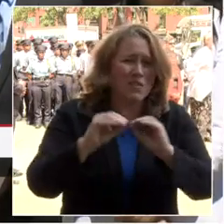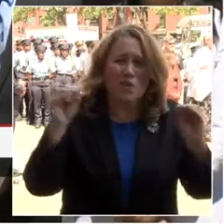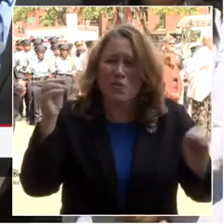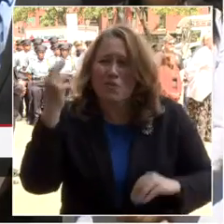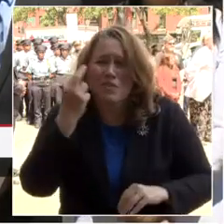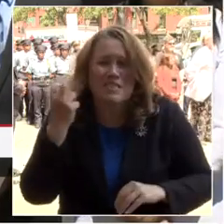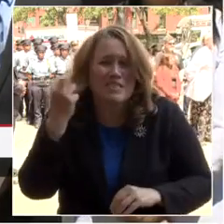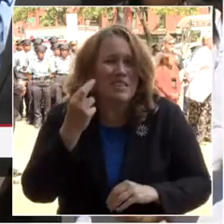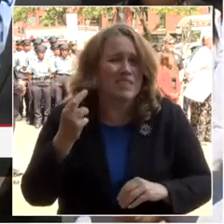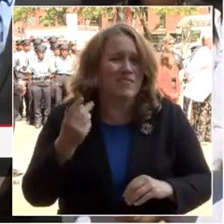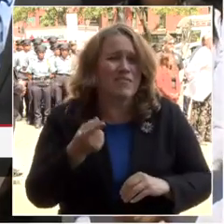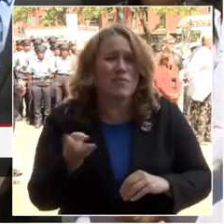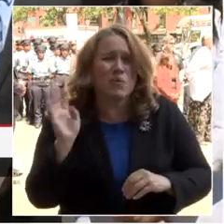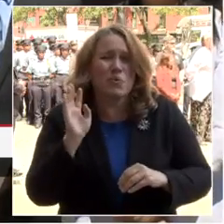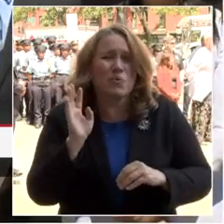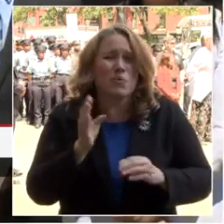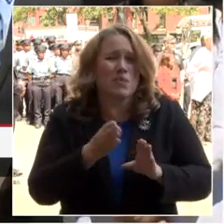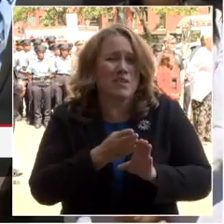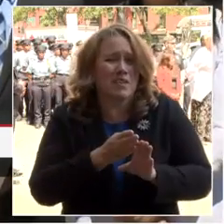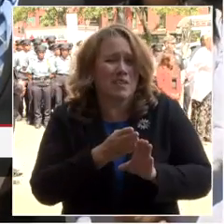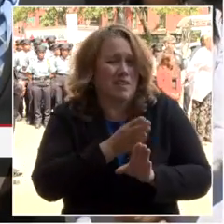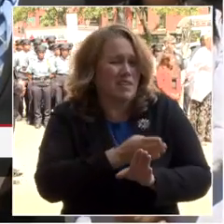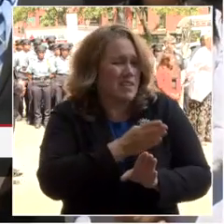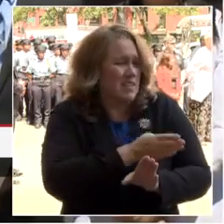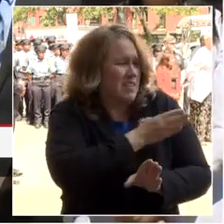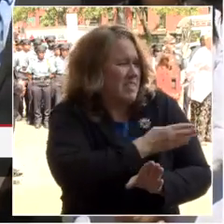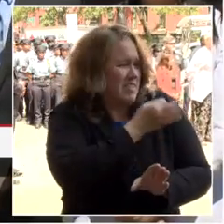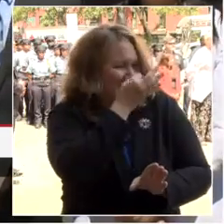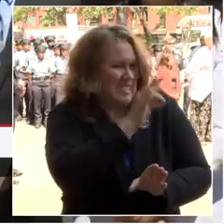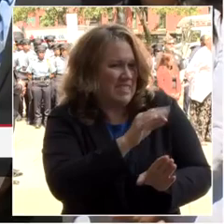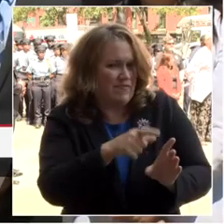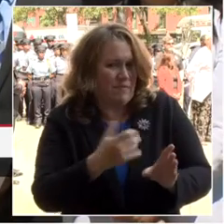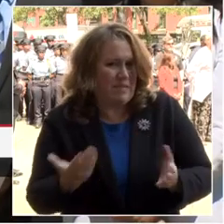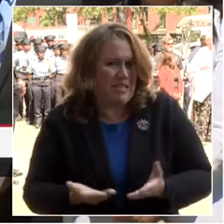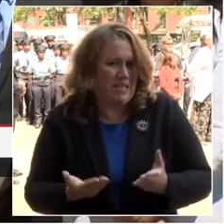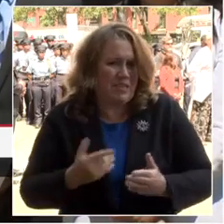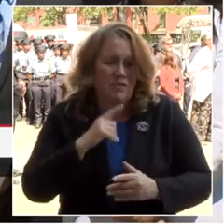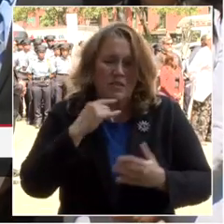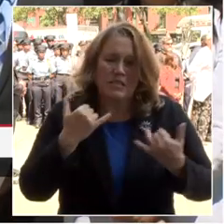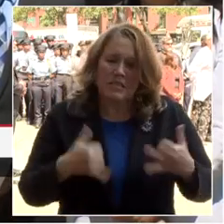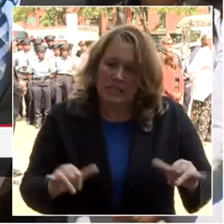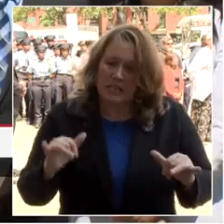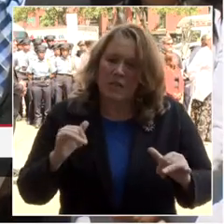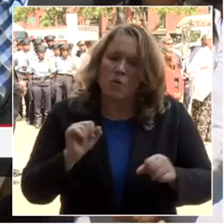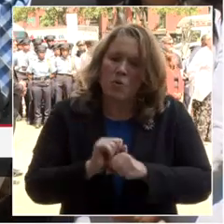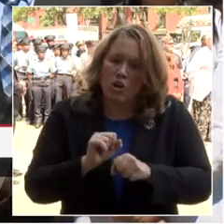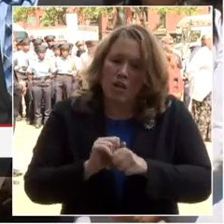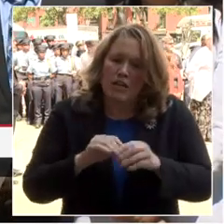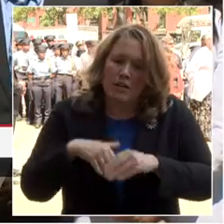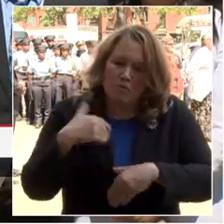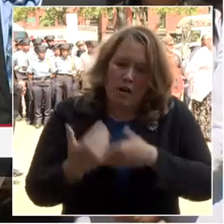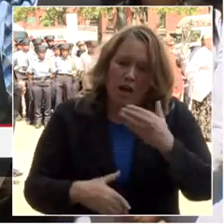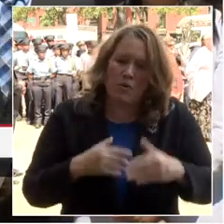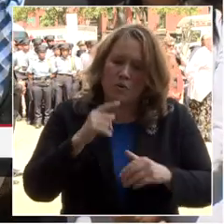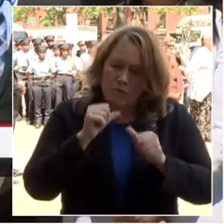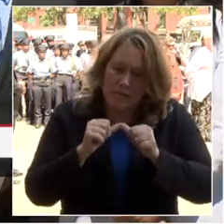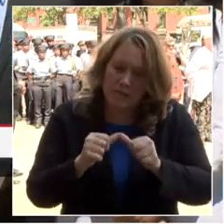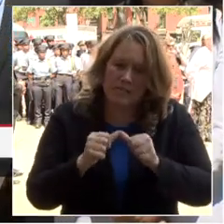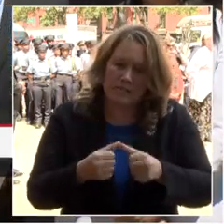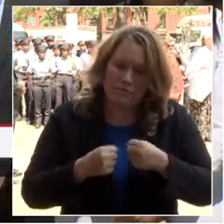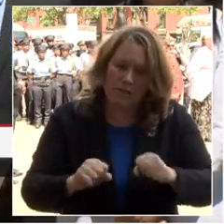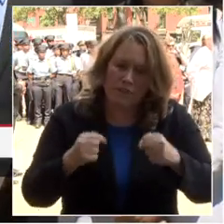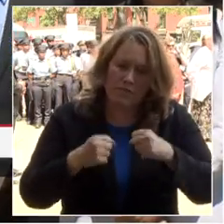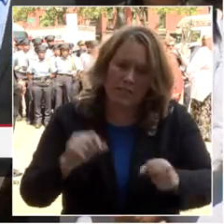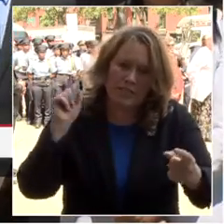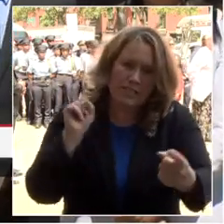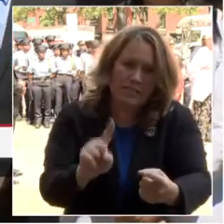Our detectives continue to make progress on this case, and today we have images of a person of interest